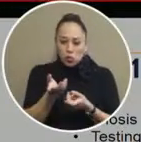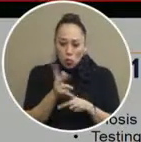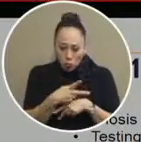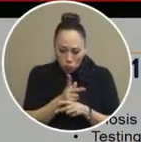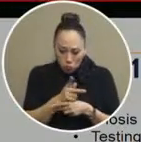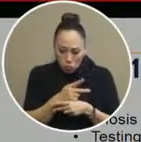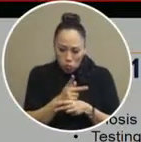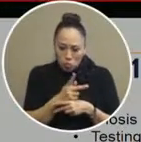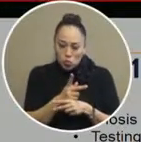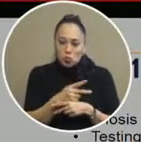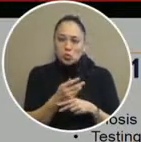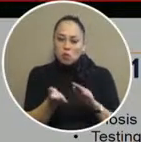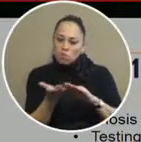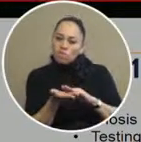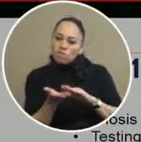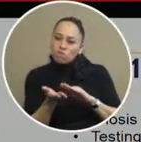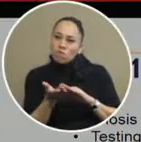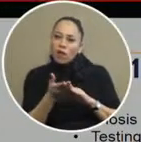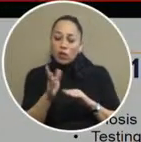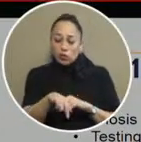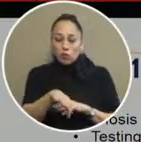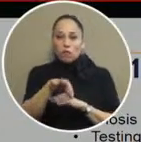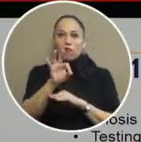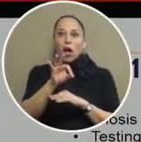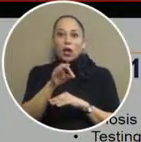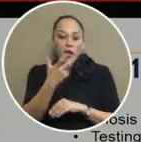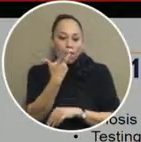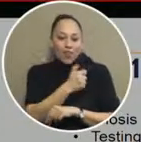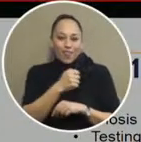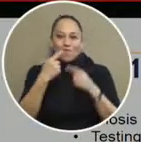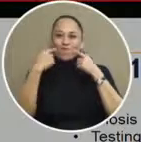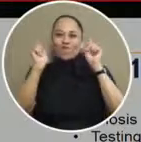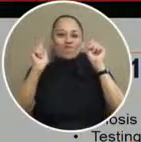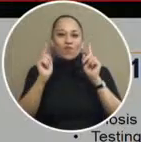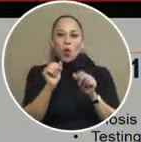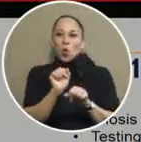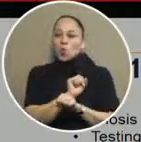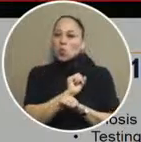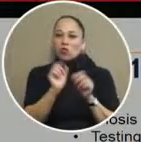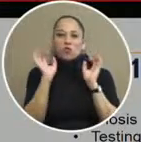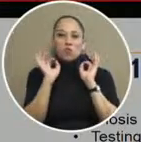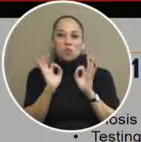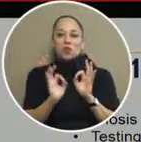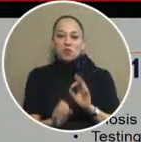produce and find an effective vaccine that can